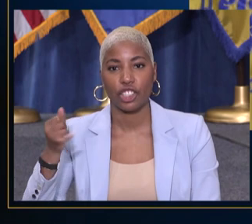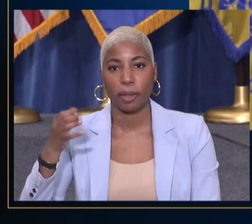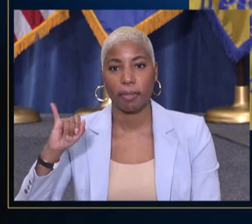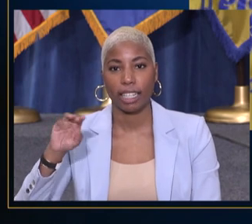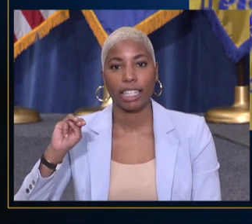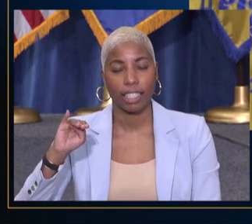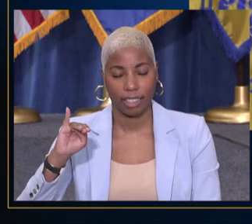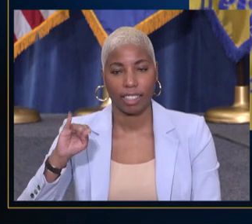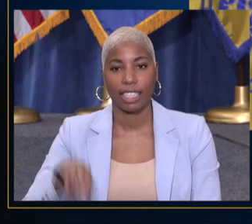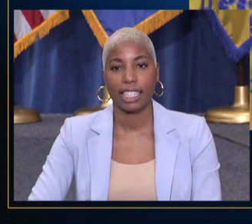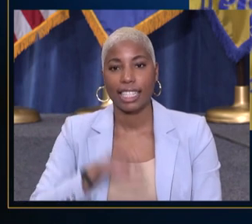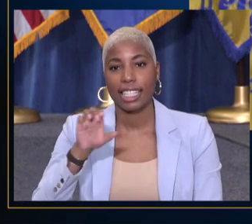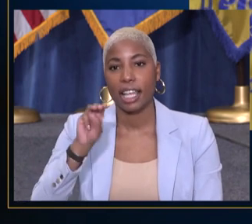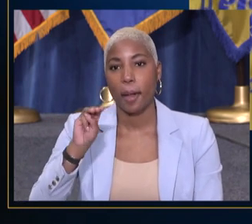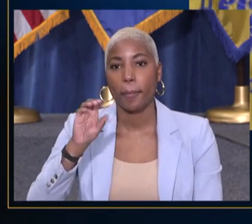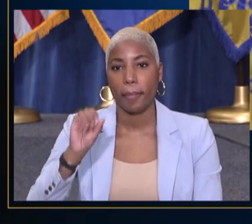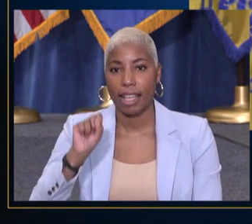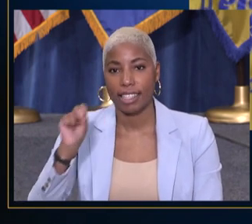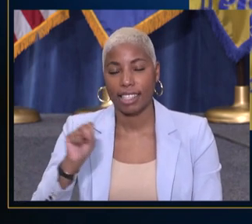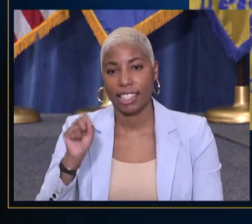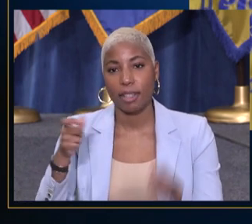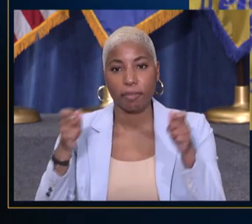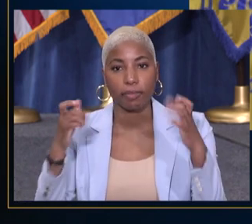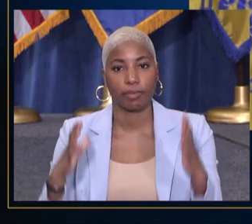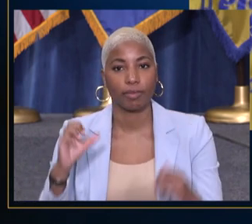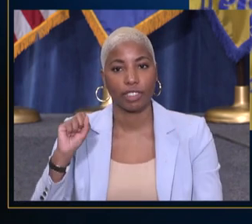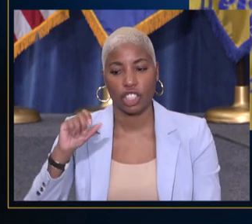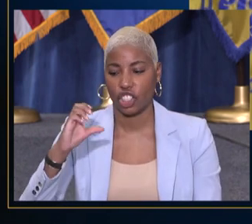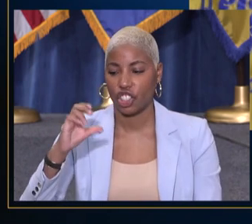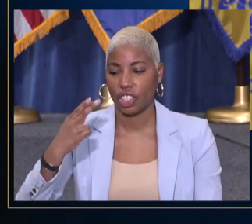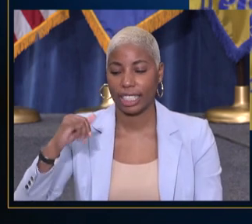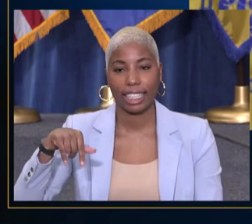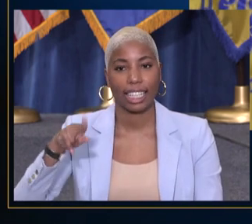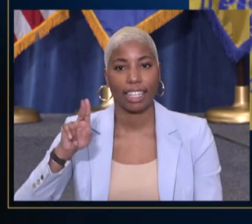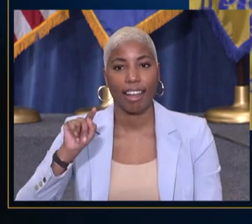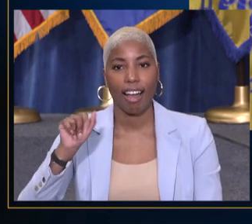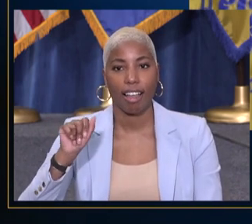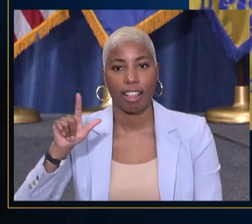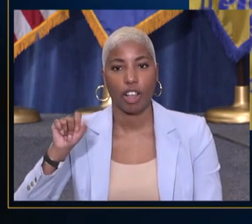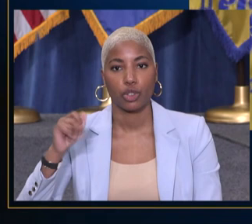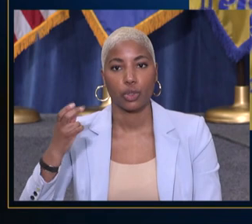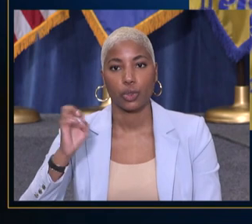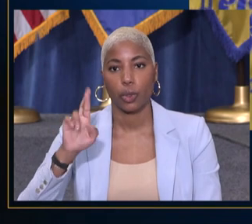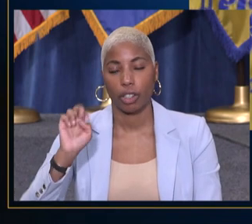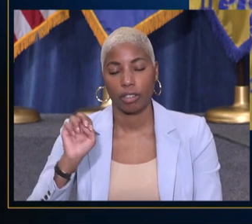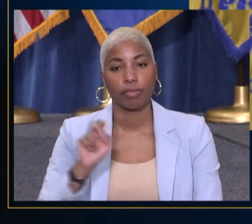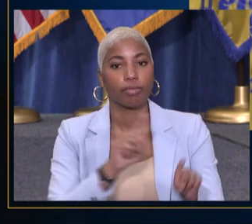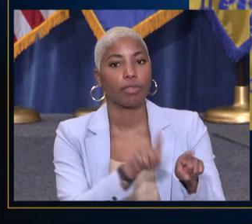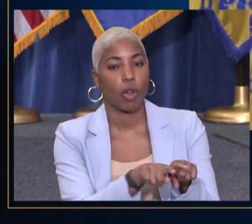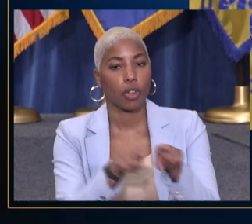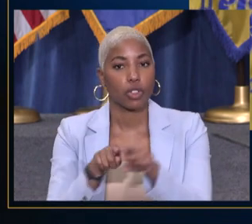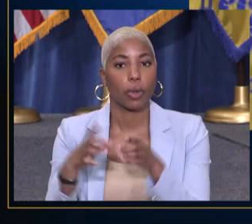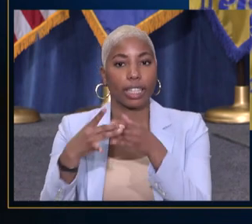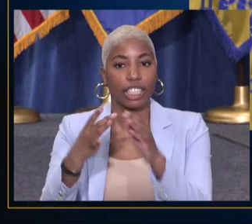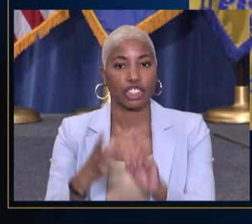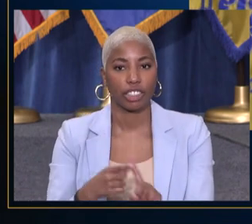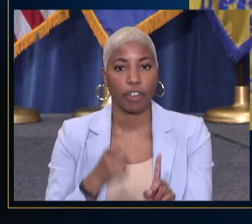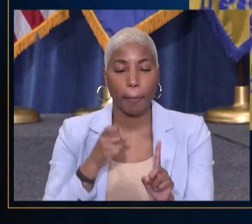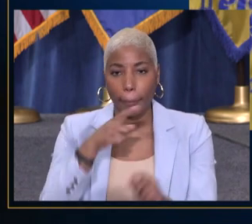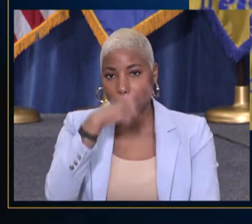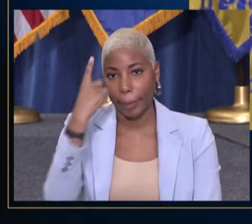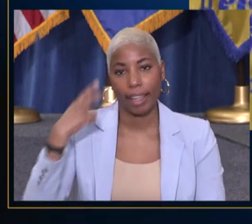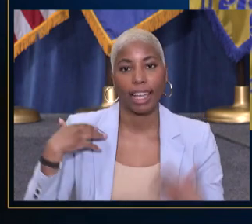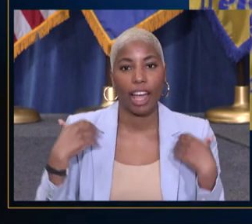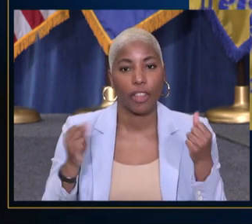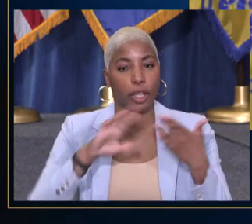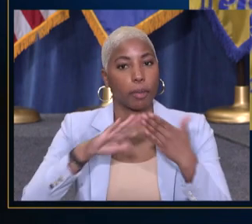Engagement, CMS Administrator Shaquita Brooks-LaSueur, and you'll also hear from leaders from the Black health community, leaders of